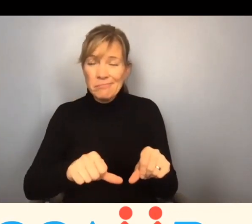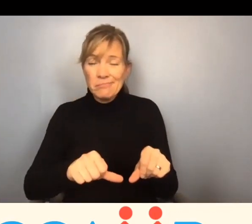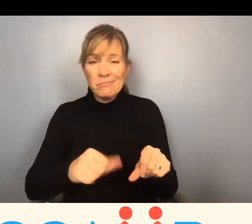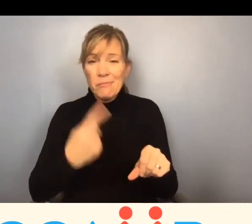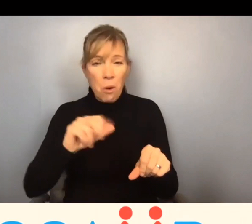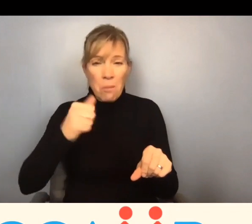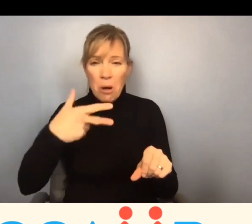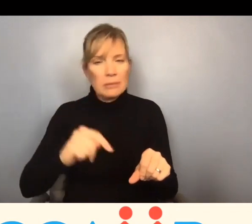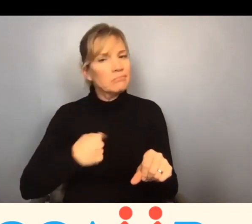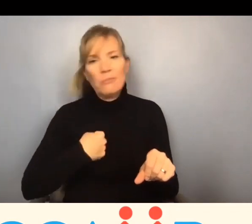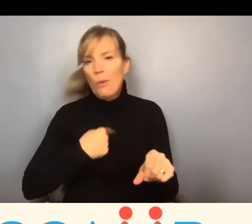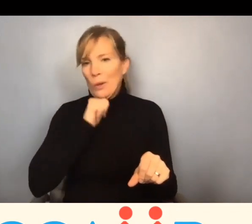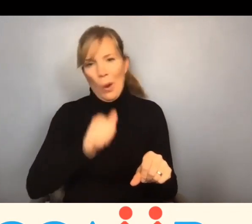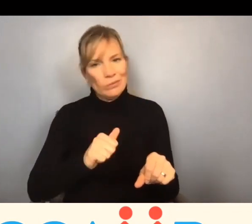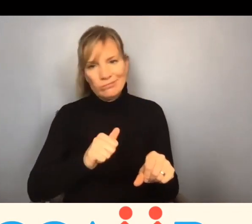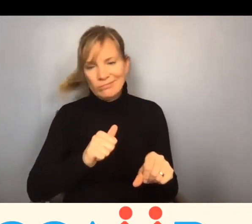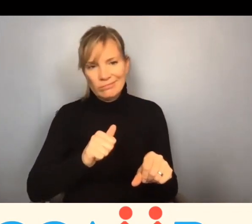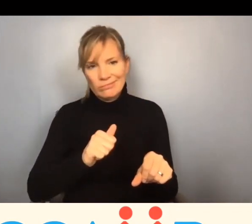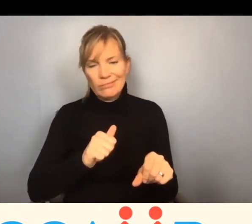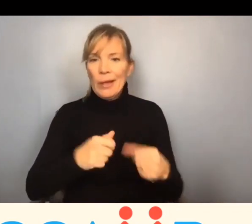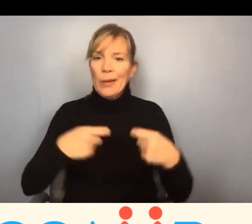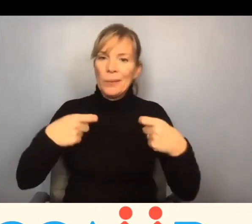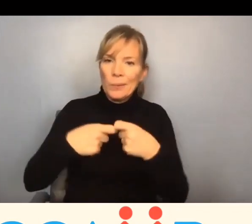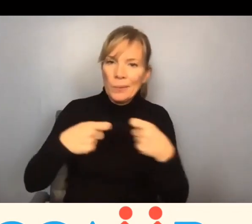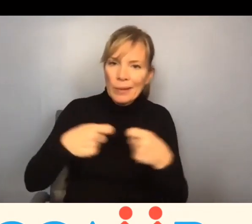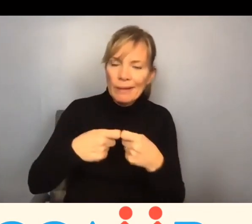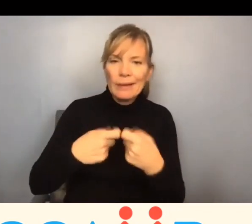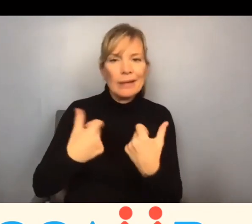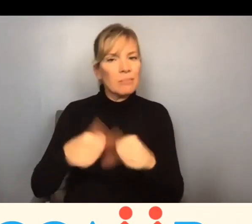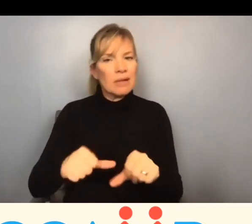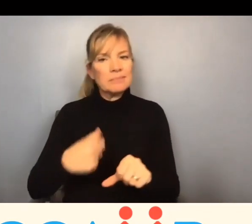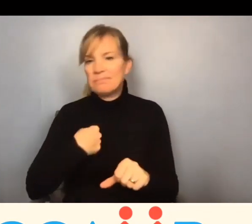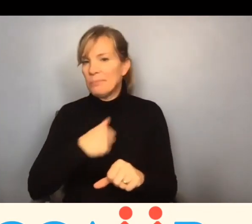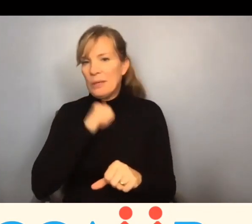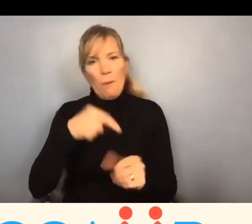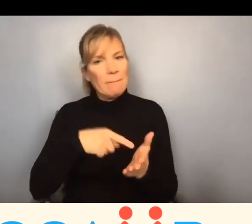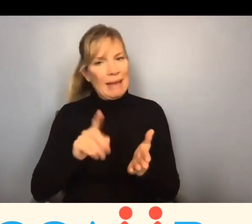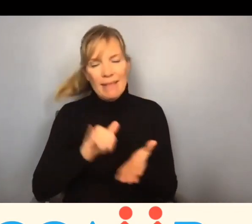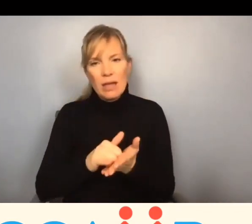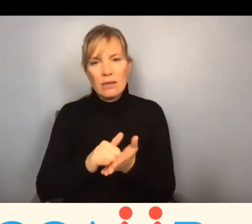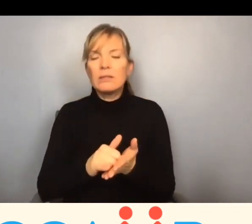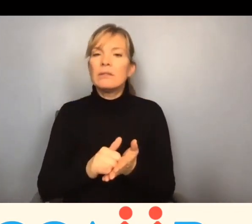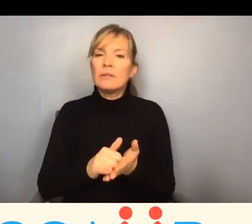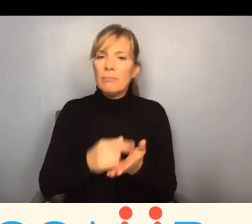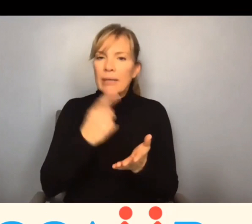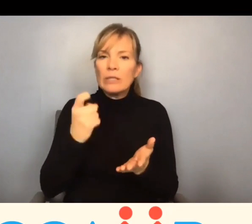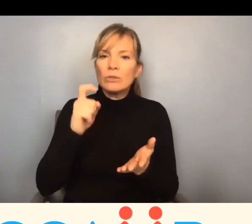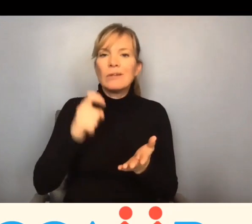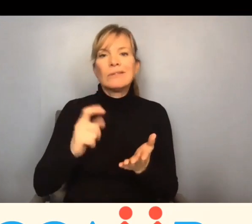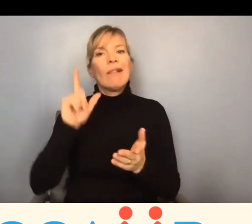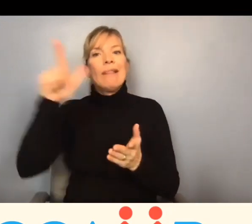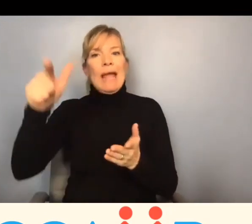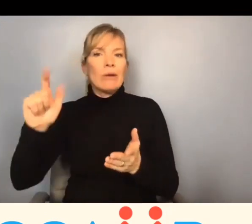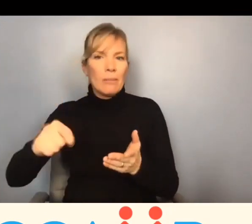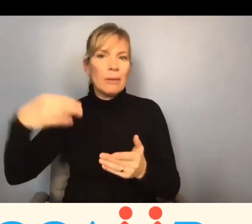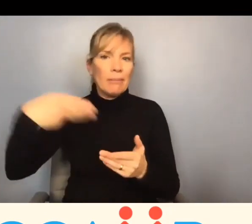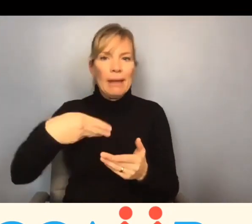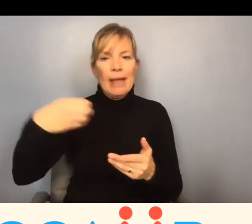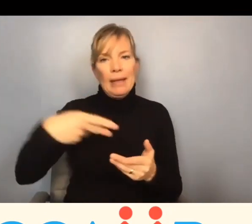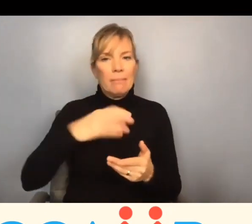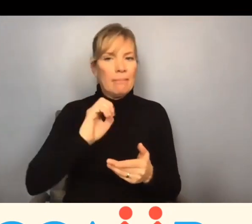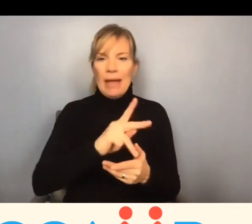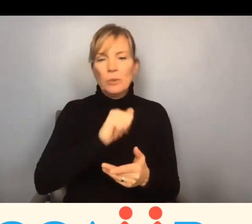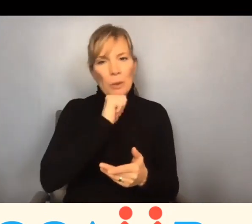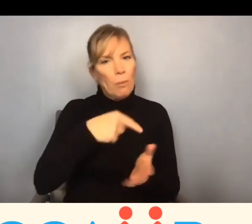an apartment or a utility deposit, which is something that would be reimbursable at some point in time.